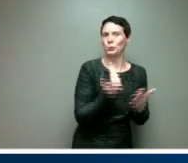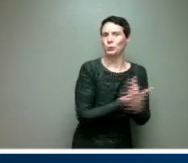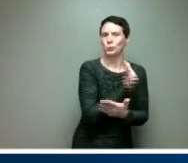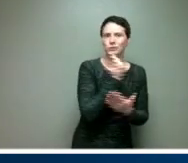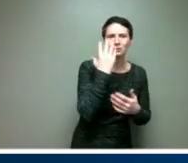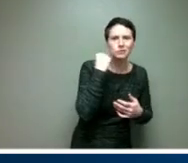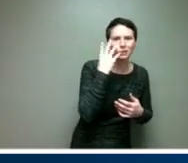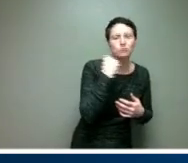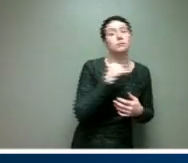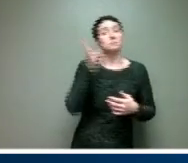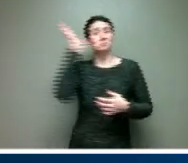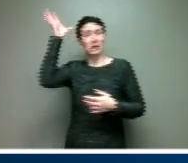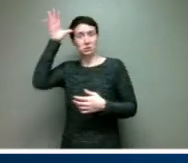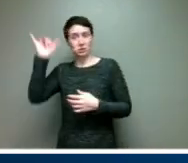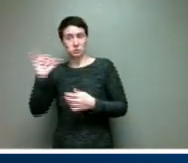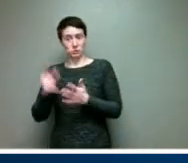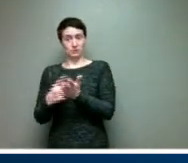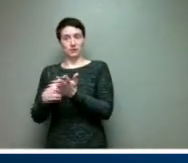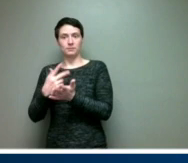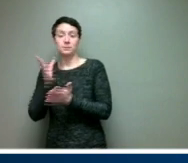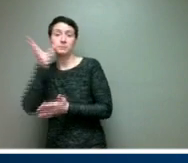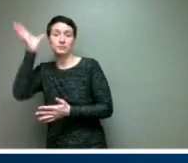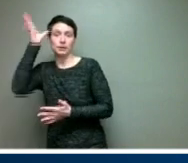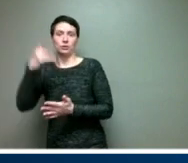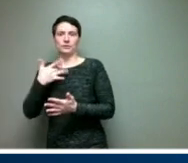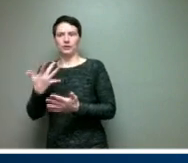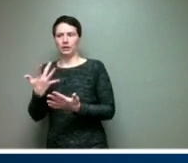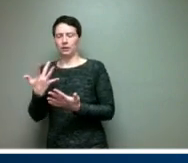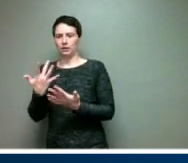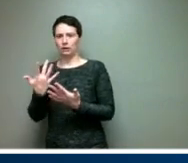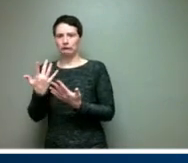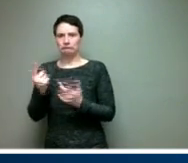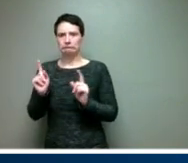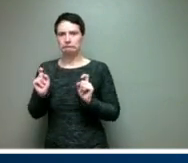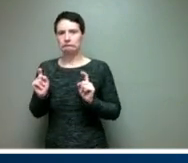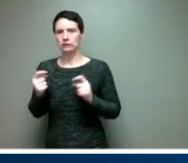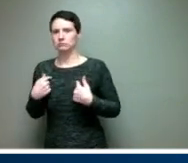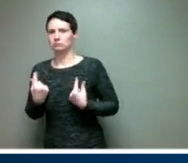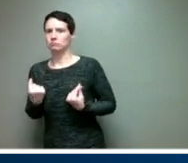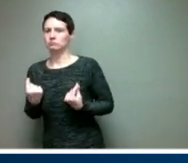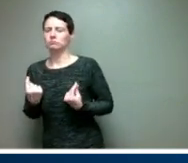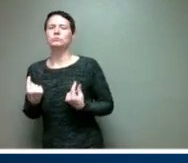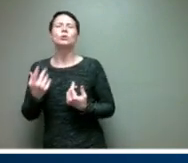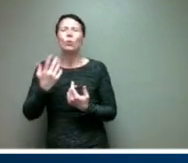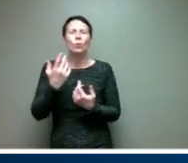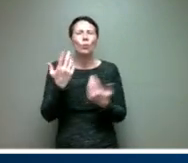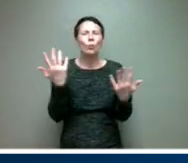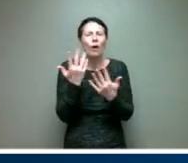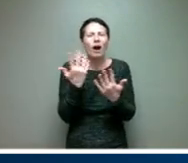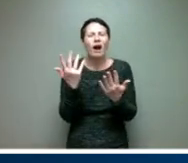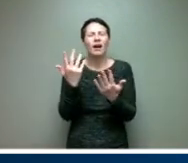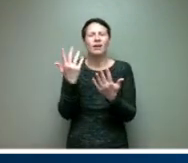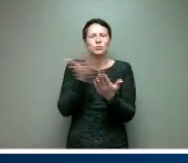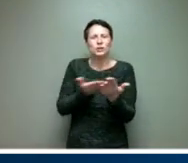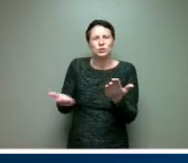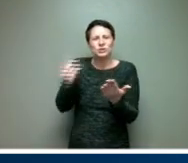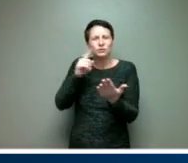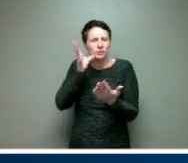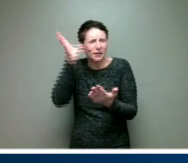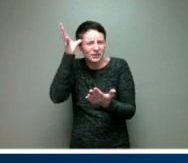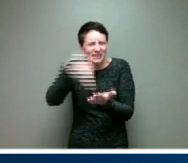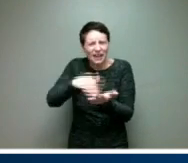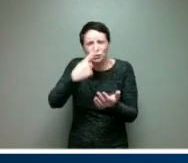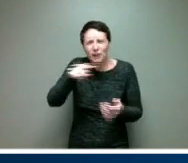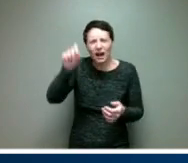you know, when they have questions or concerns. Can you highlight those again for us one more time? Just so we make sure